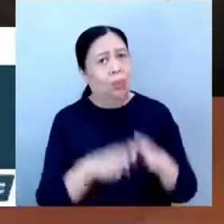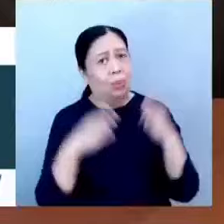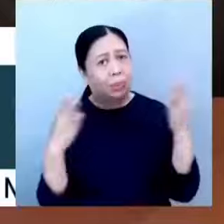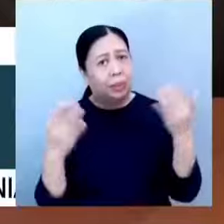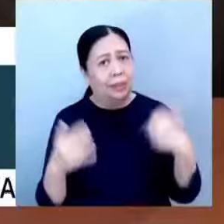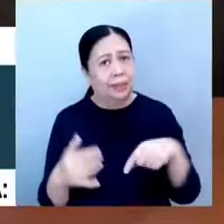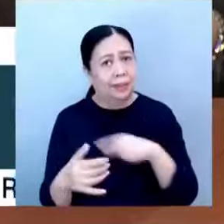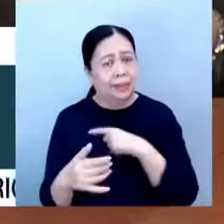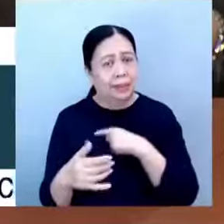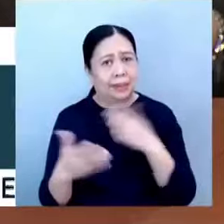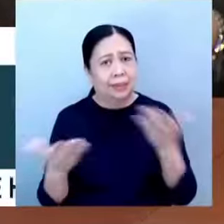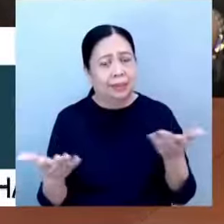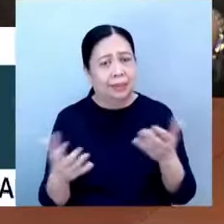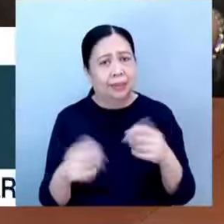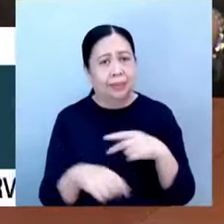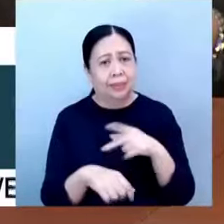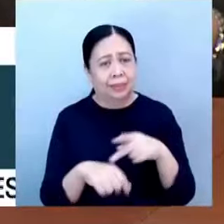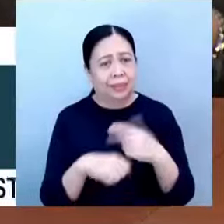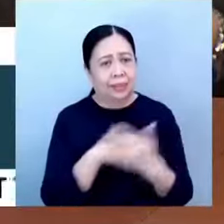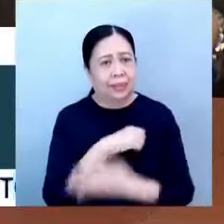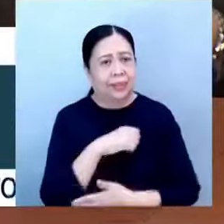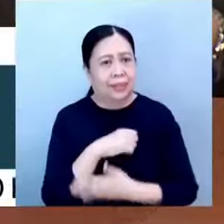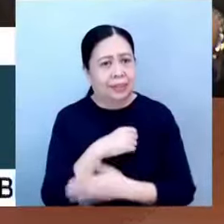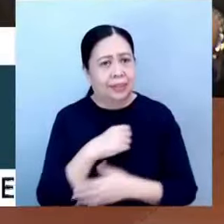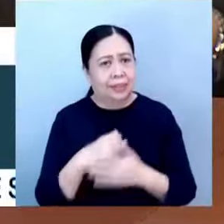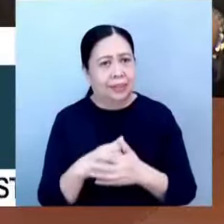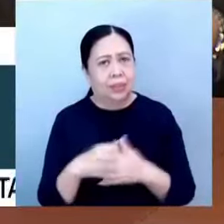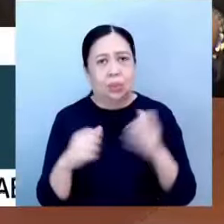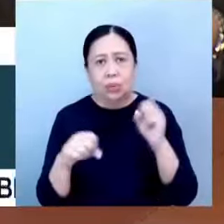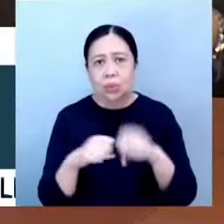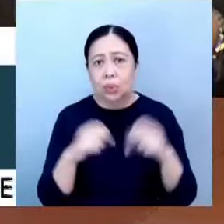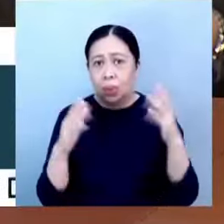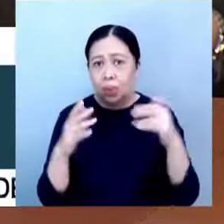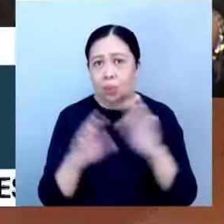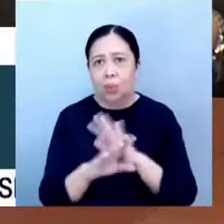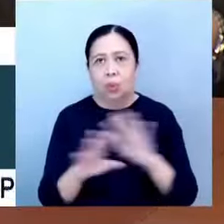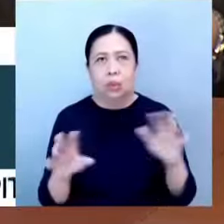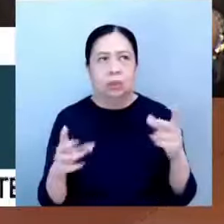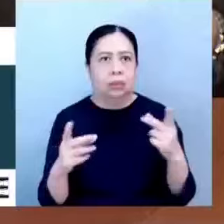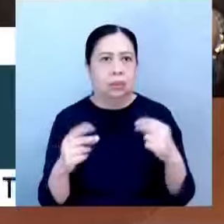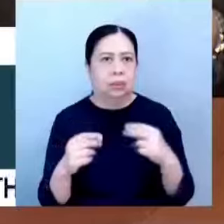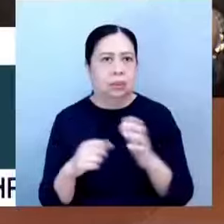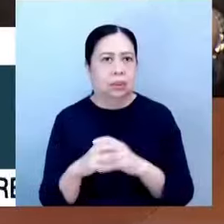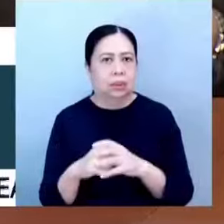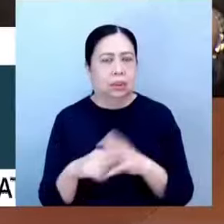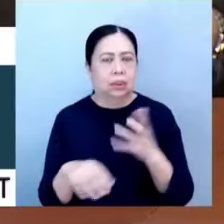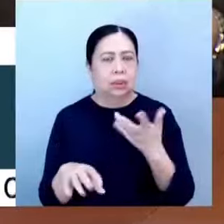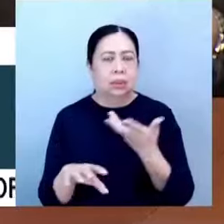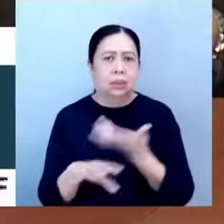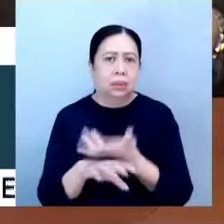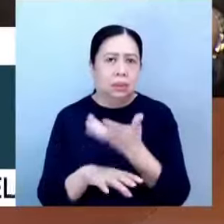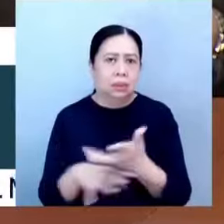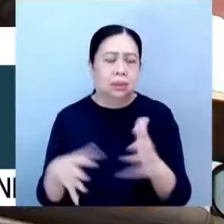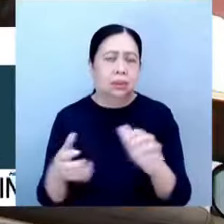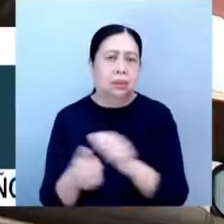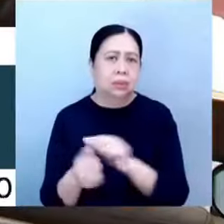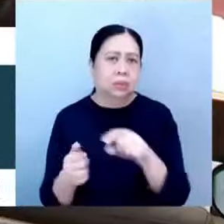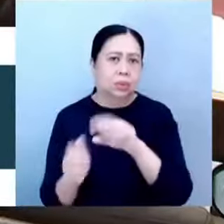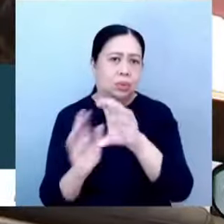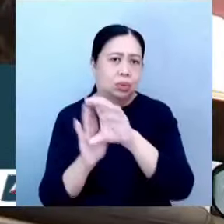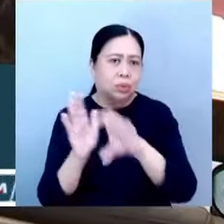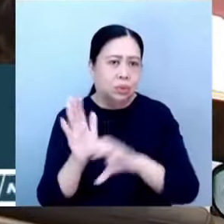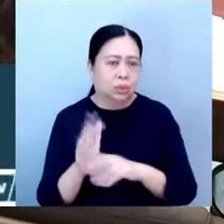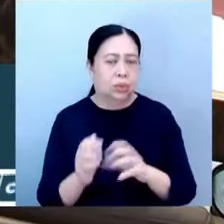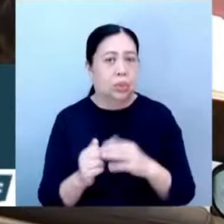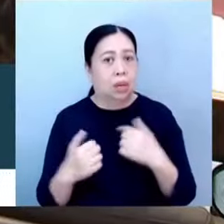ating tindahan. Kaya huwag sana nating gawing collateral damage ang konstitusyon. I am